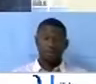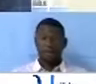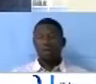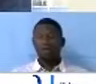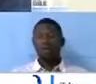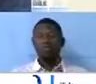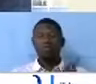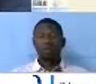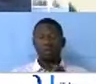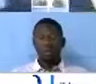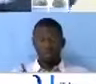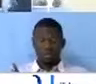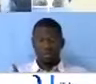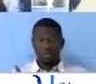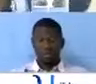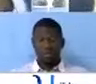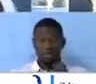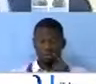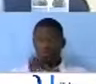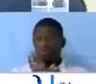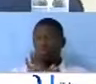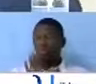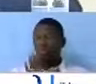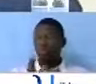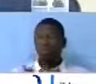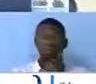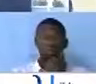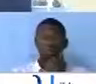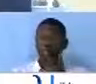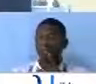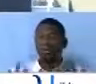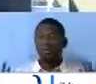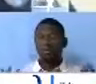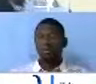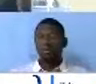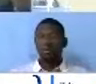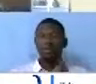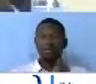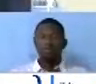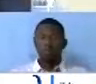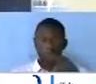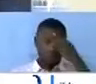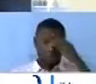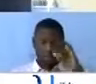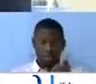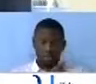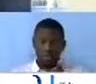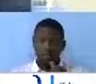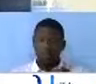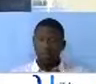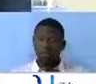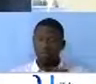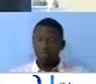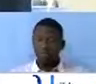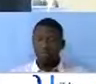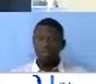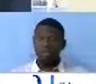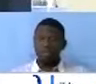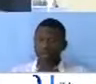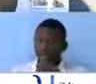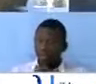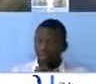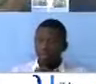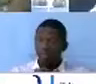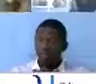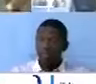The number is certainly a lot. But you would agree with me that arrest and detention by NDEA for